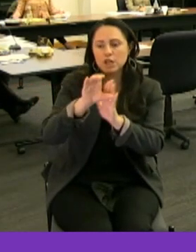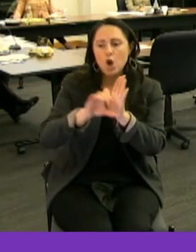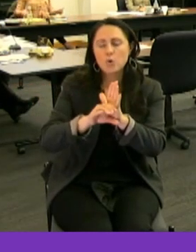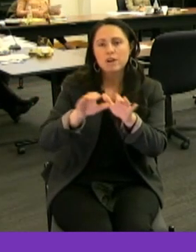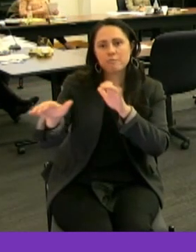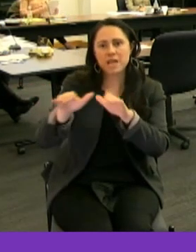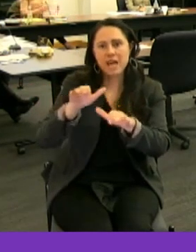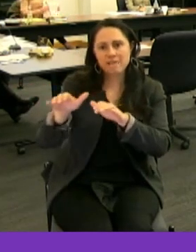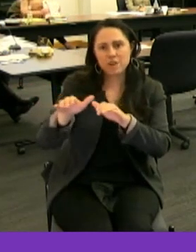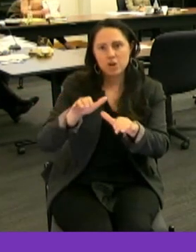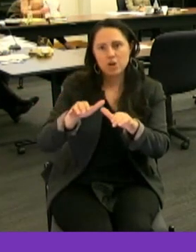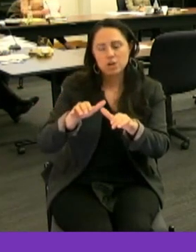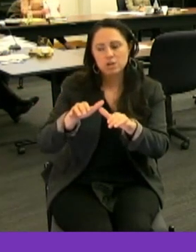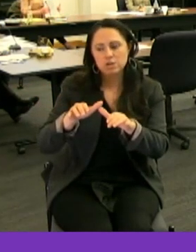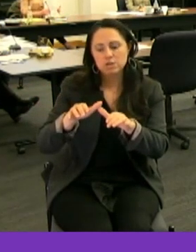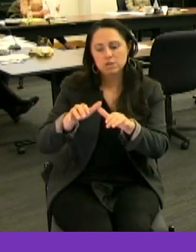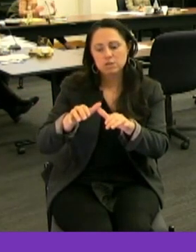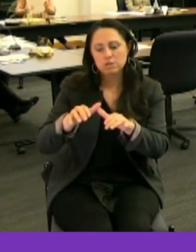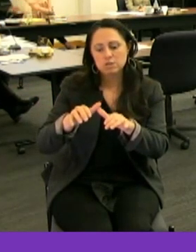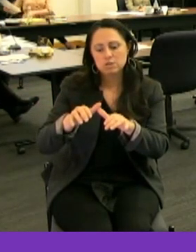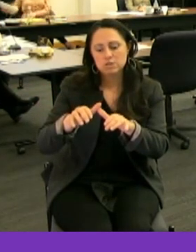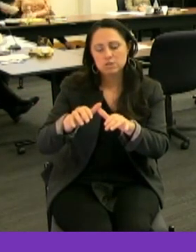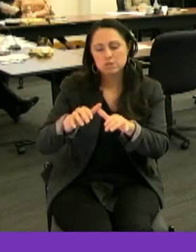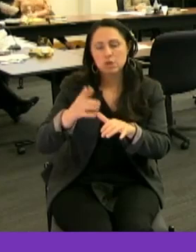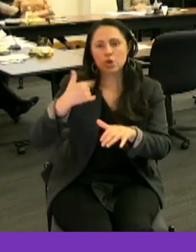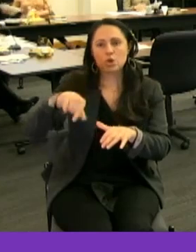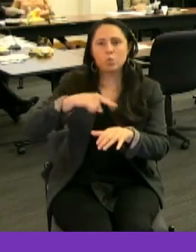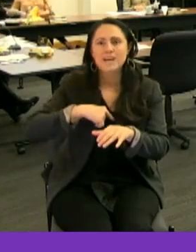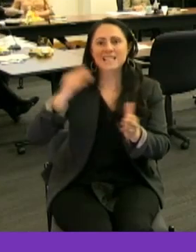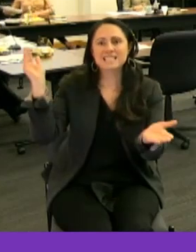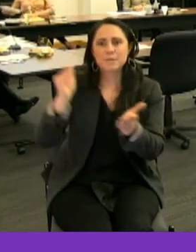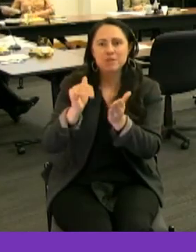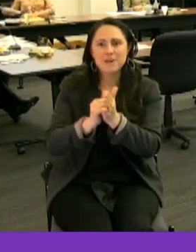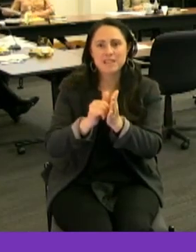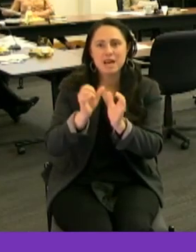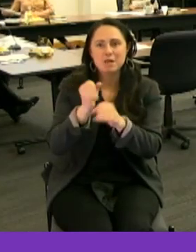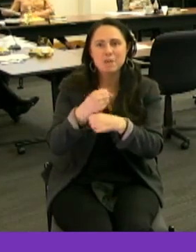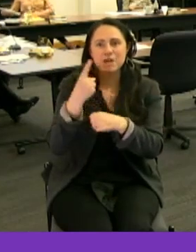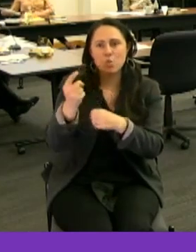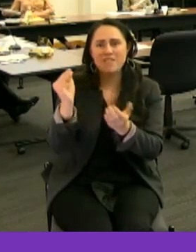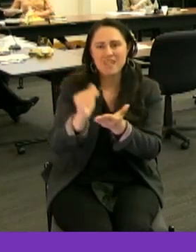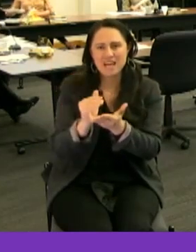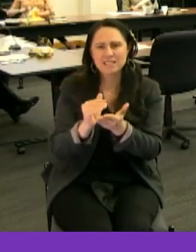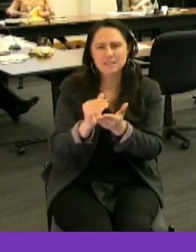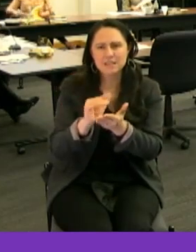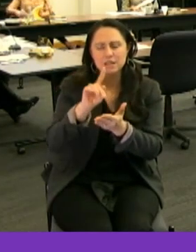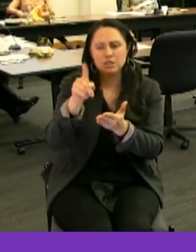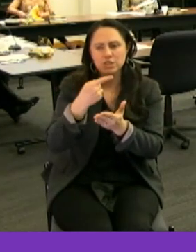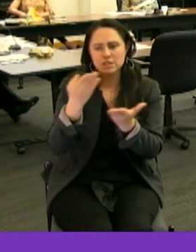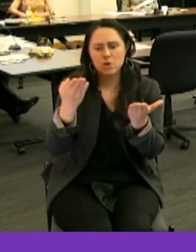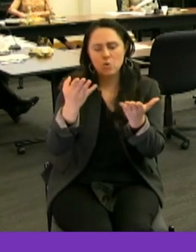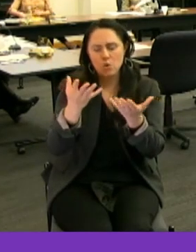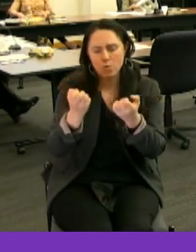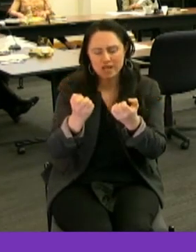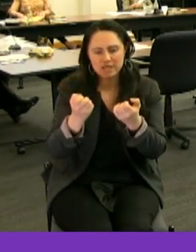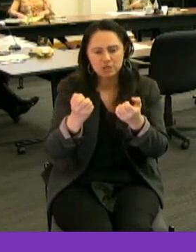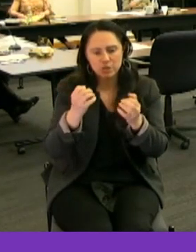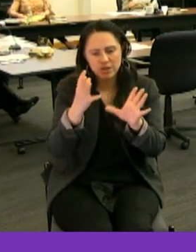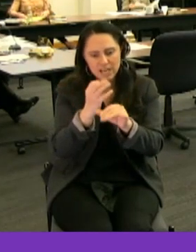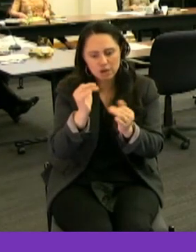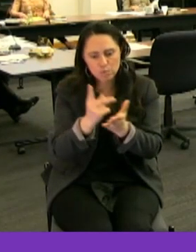behavior. And so what we simplified it and made it one list. So we wanted to run that past the